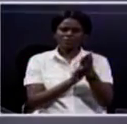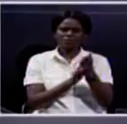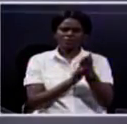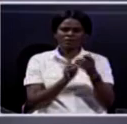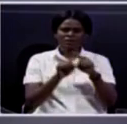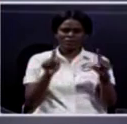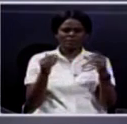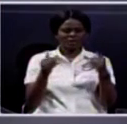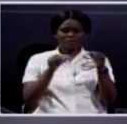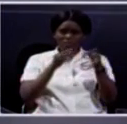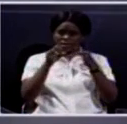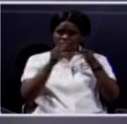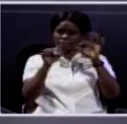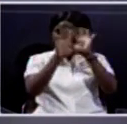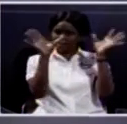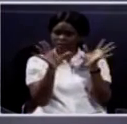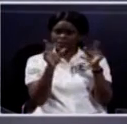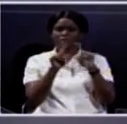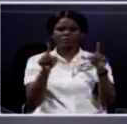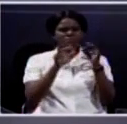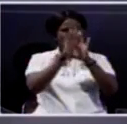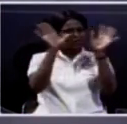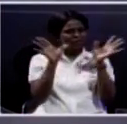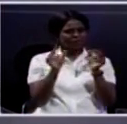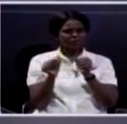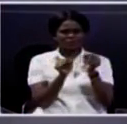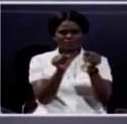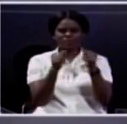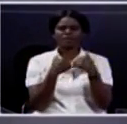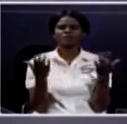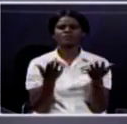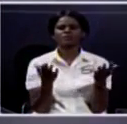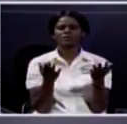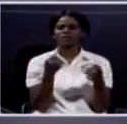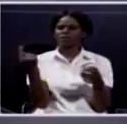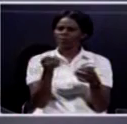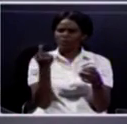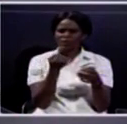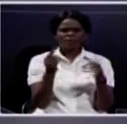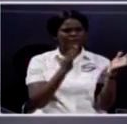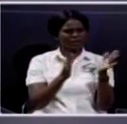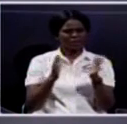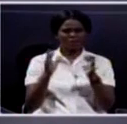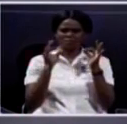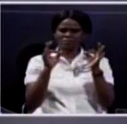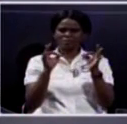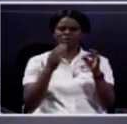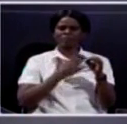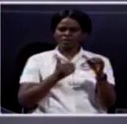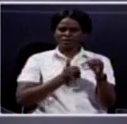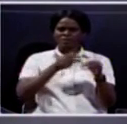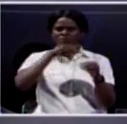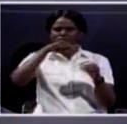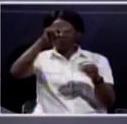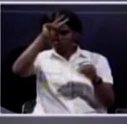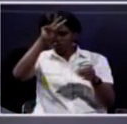out, PS? Yeah. It doesn't look like it's a clear system. It has worked. Pure disorganization. I'll take a goat,